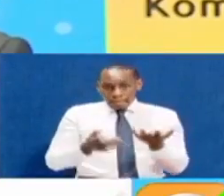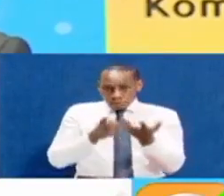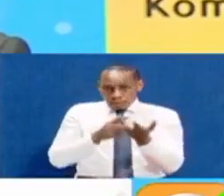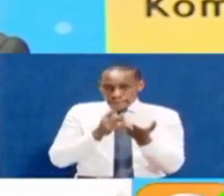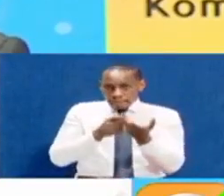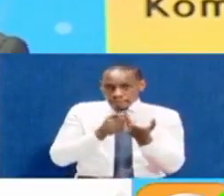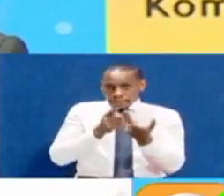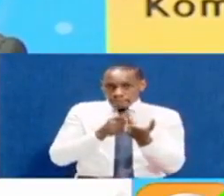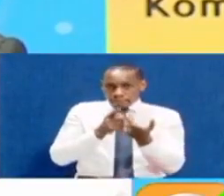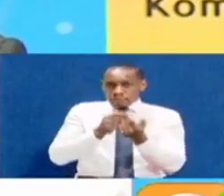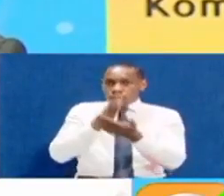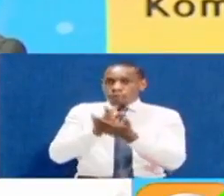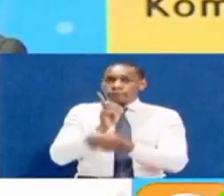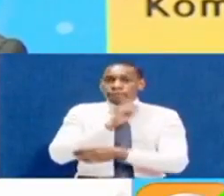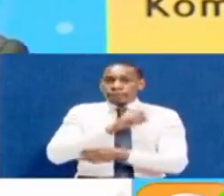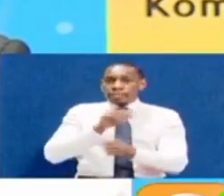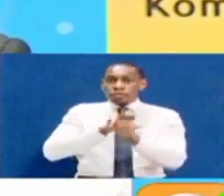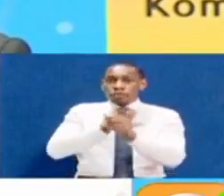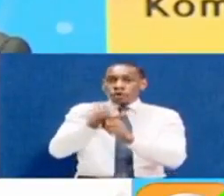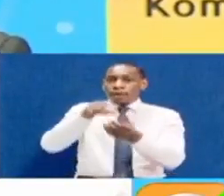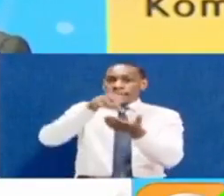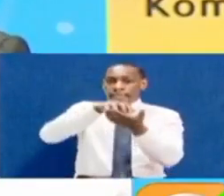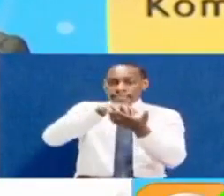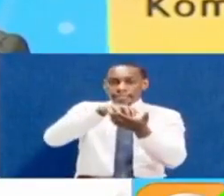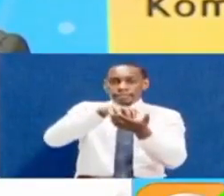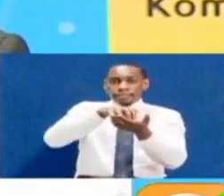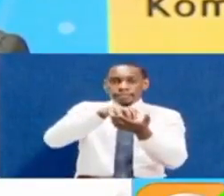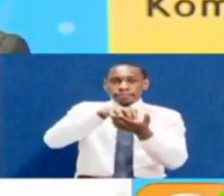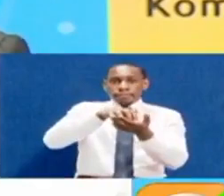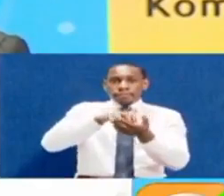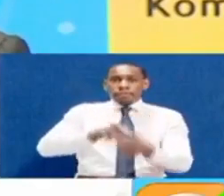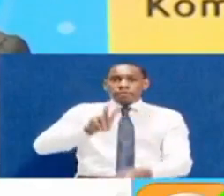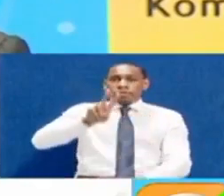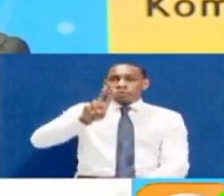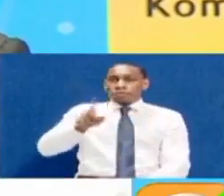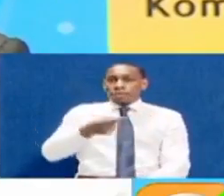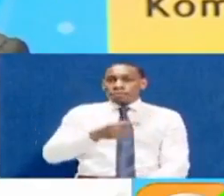now brings the total of confirmed positive cases to